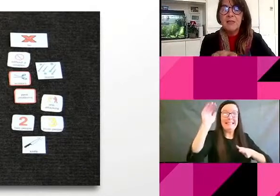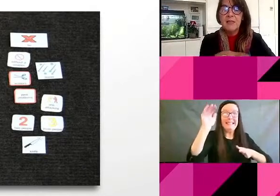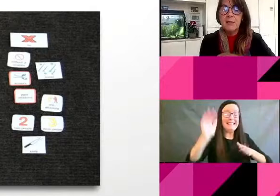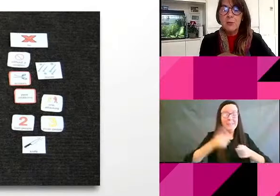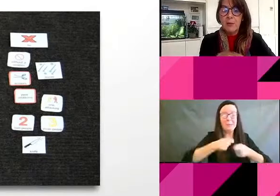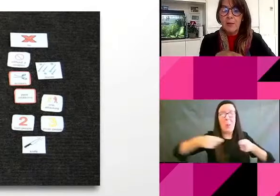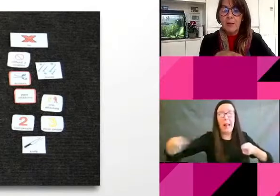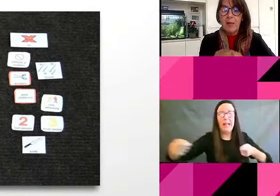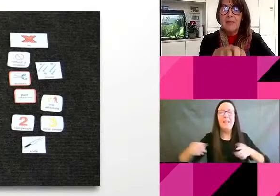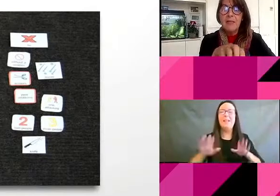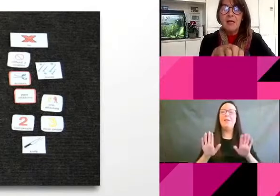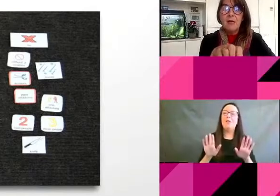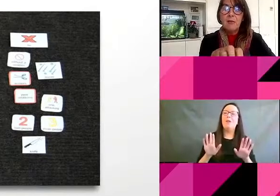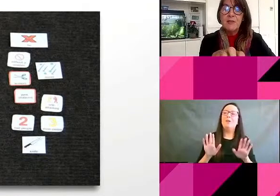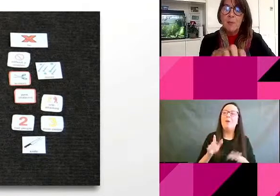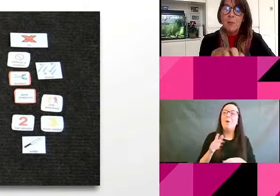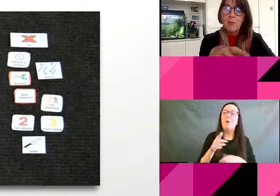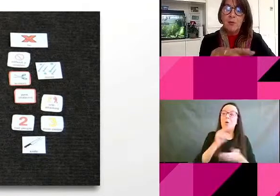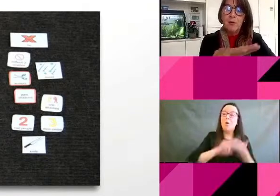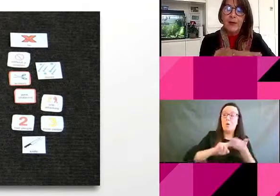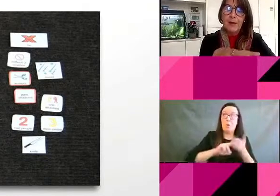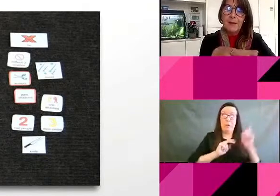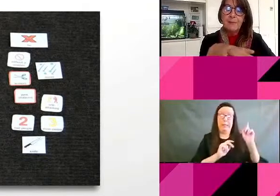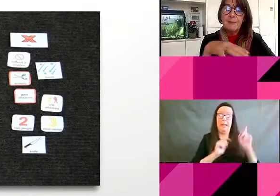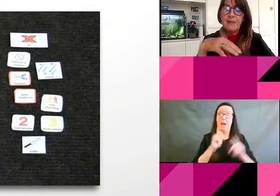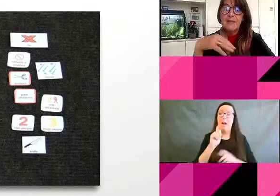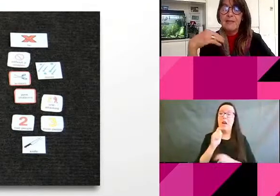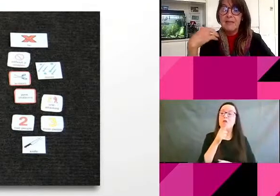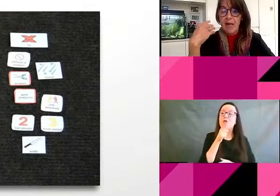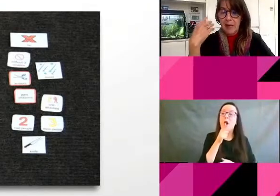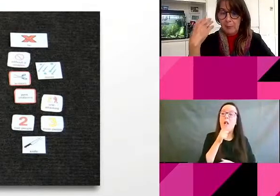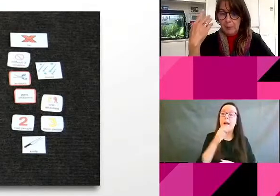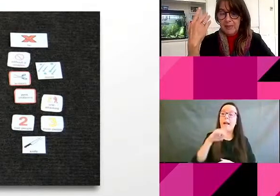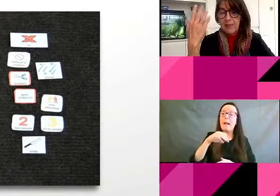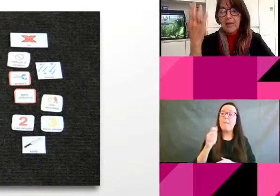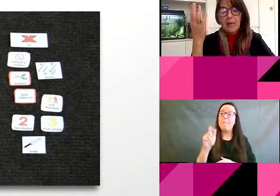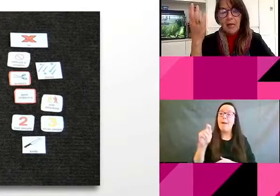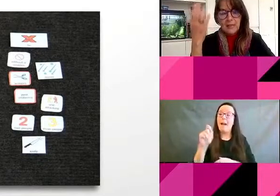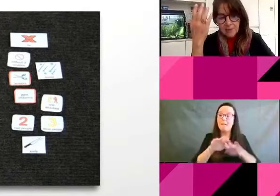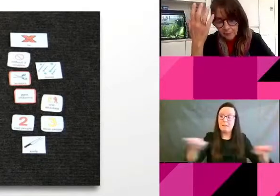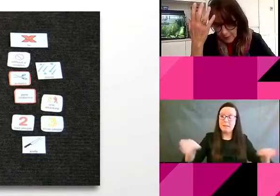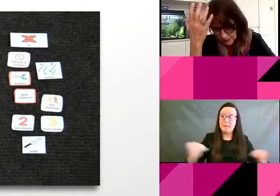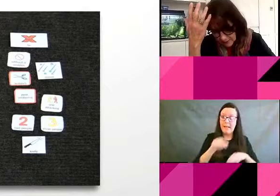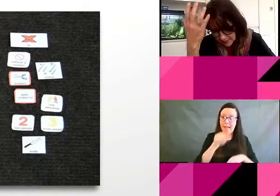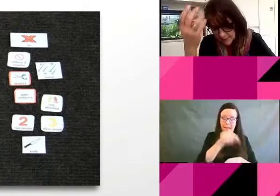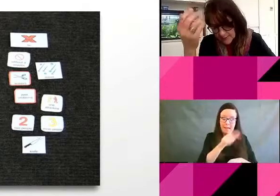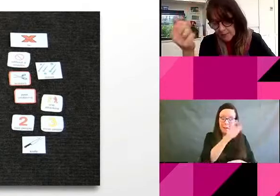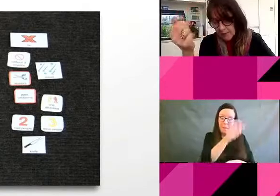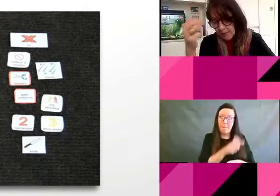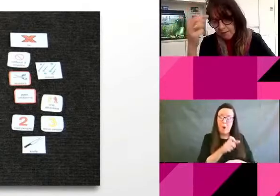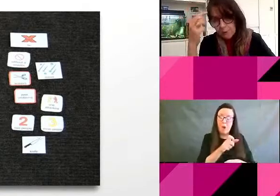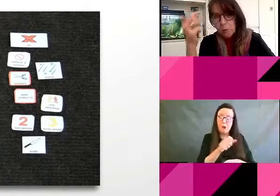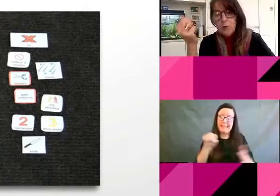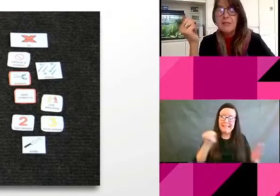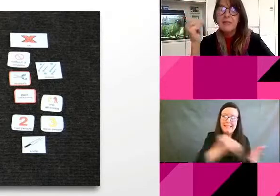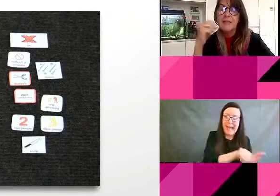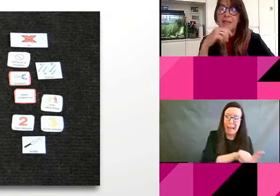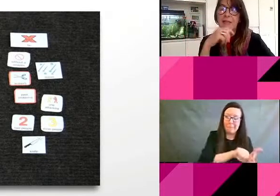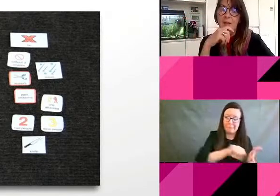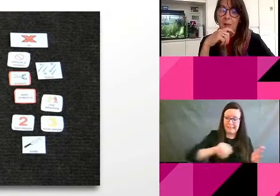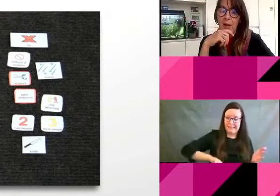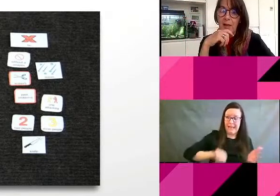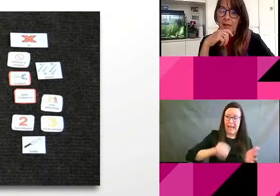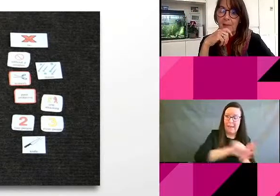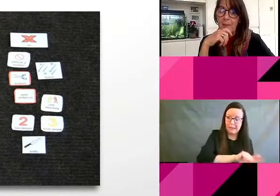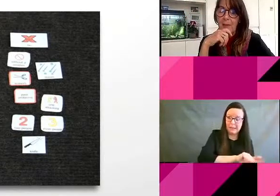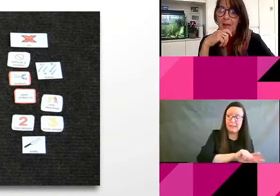this is using a talking mat for someone who had been stabbed and it had affected the cortex